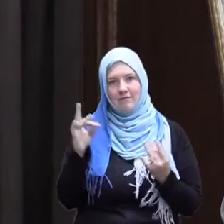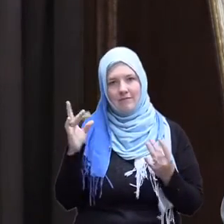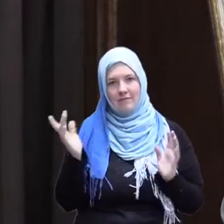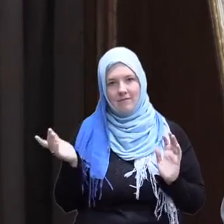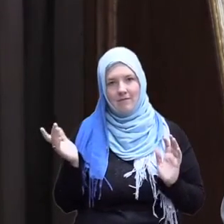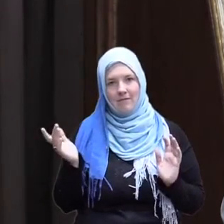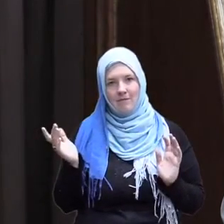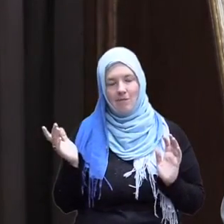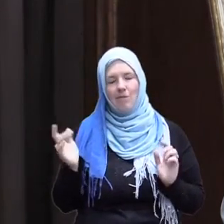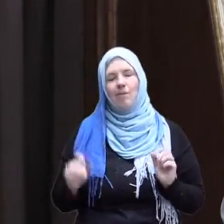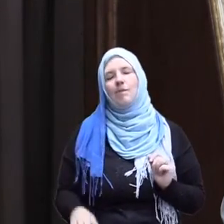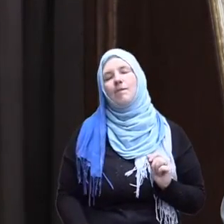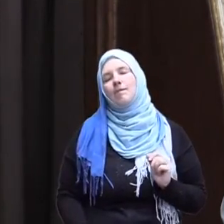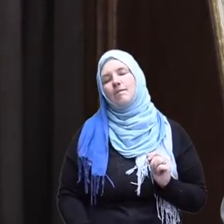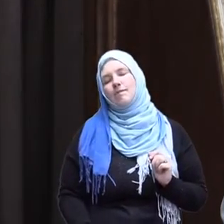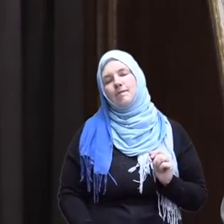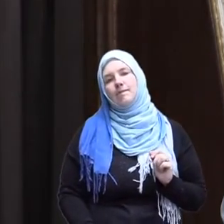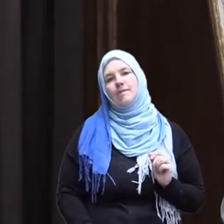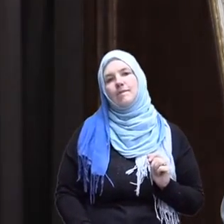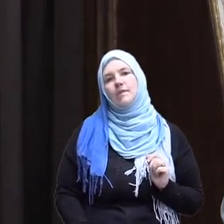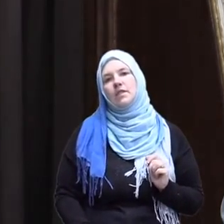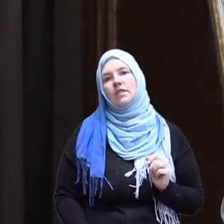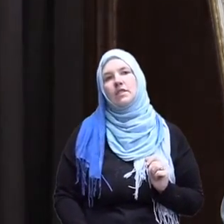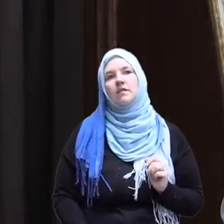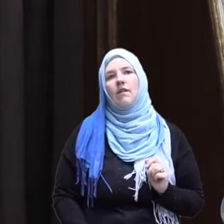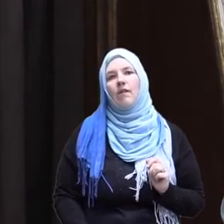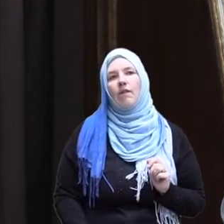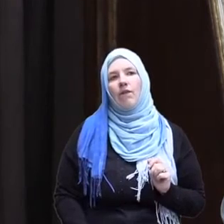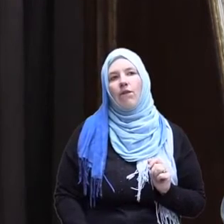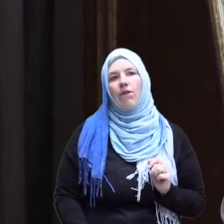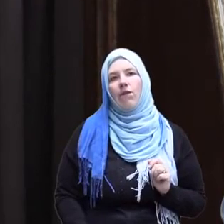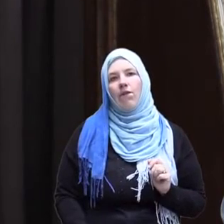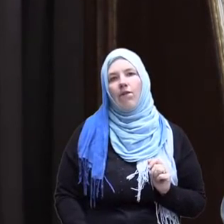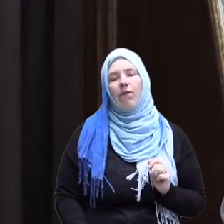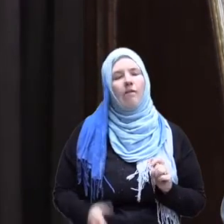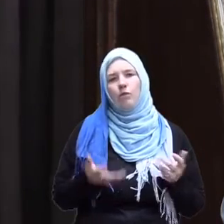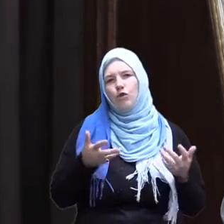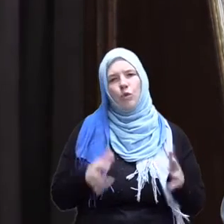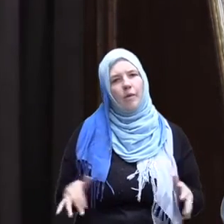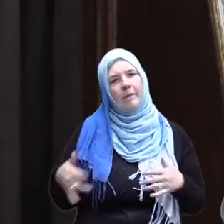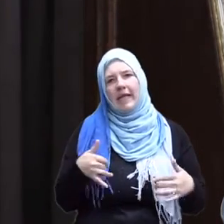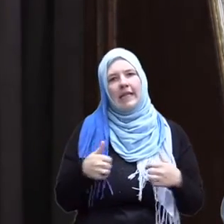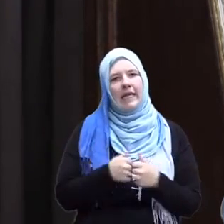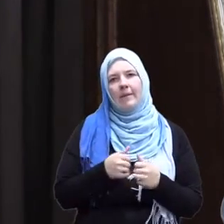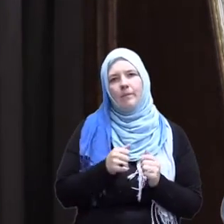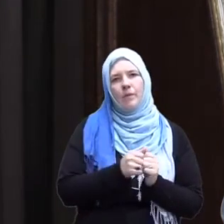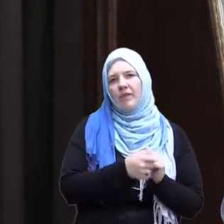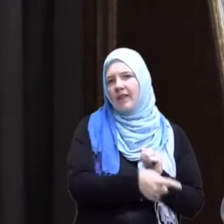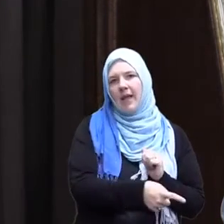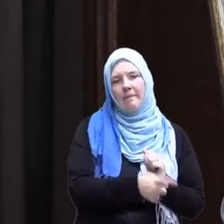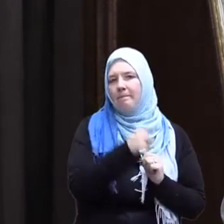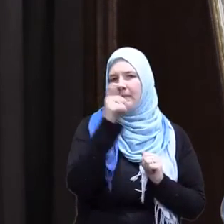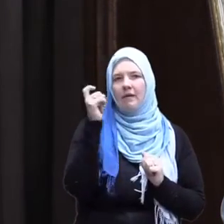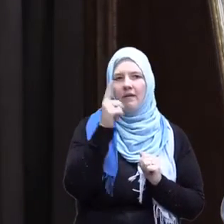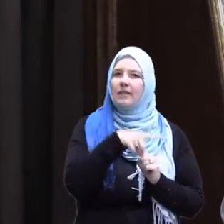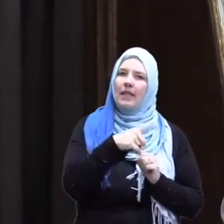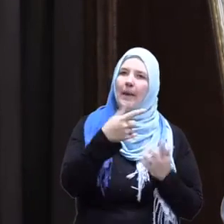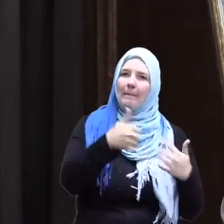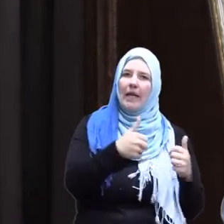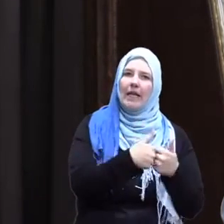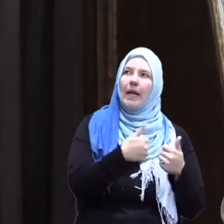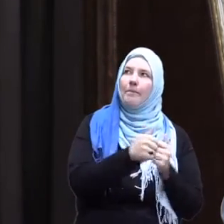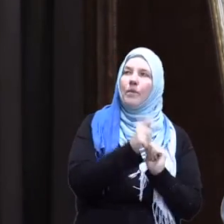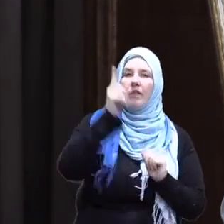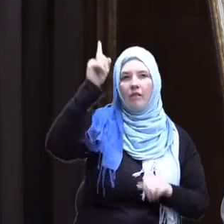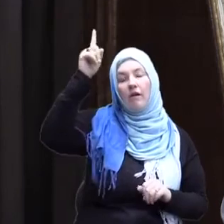us? Don't you want to play the game? We played the game with Allah. So why do you go? Because